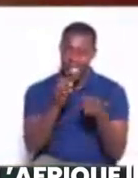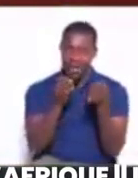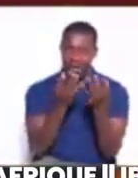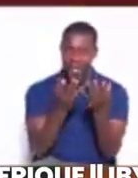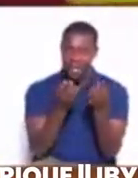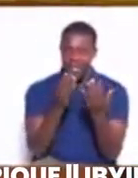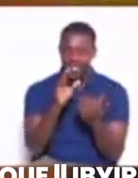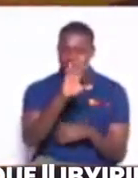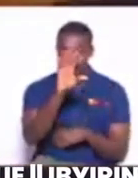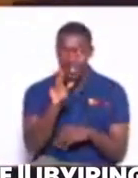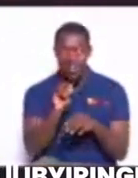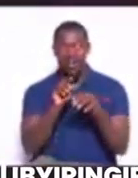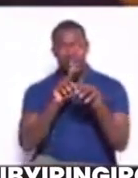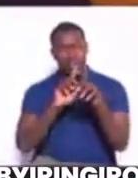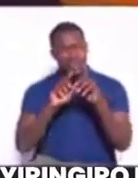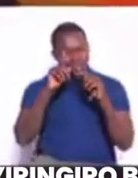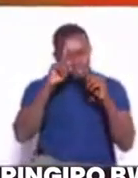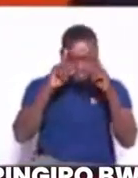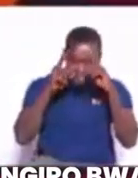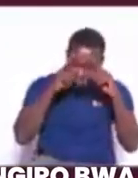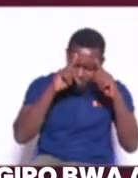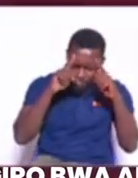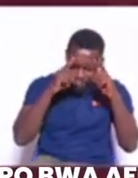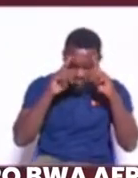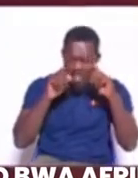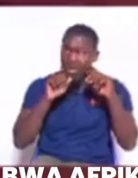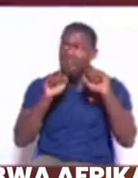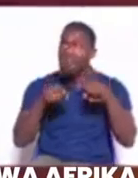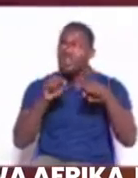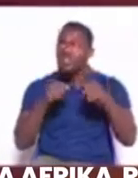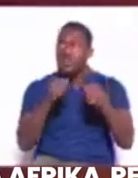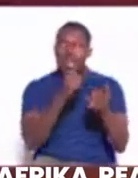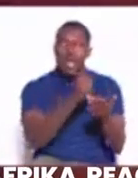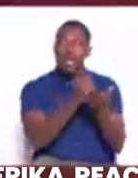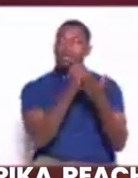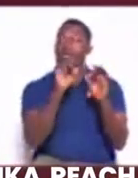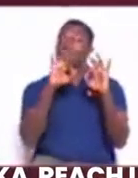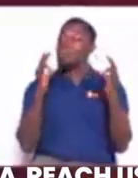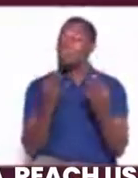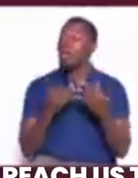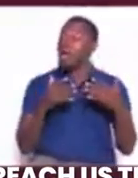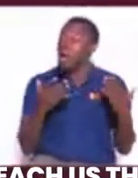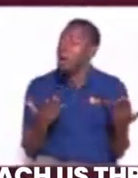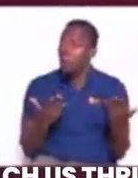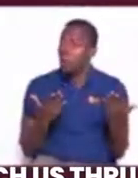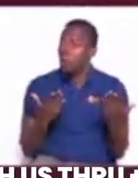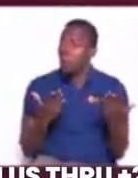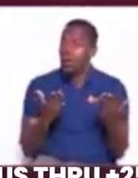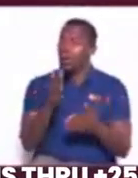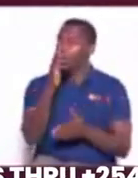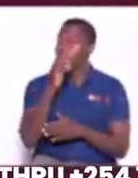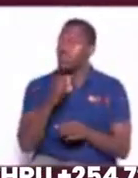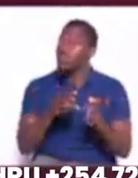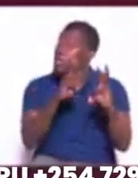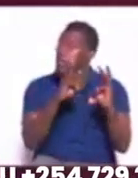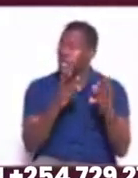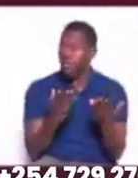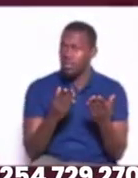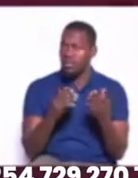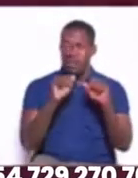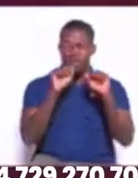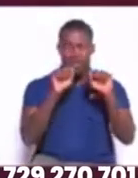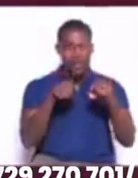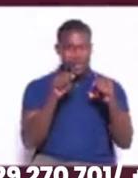are asking, how can we bring up our families in a godly way? How can we avoid